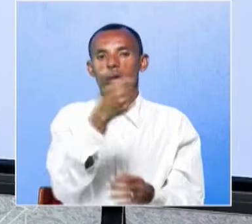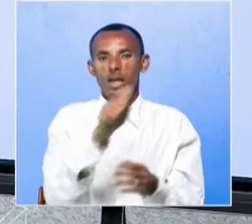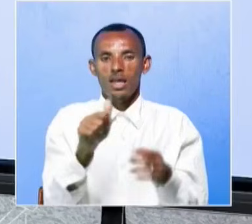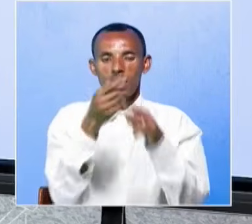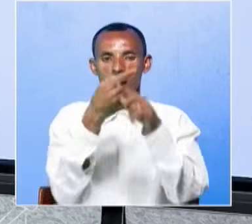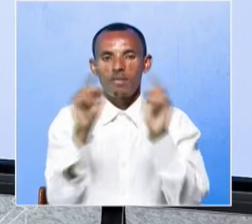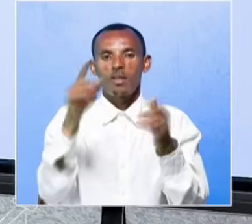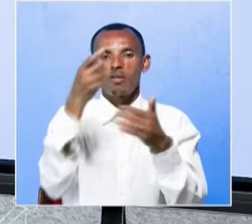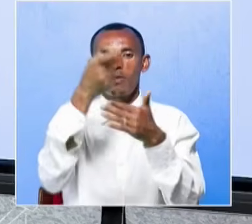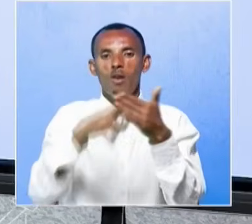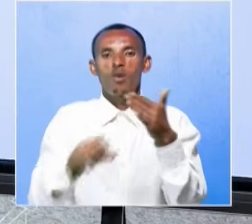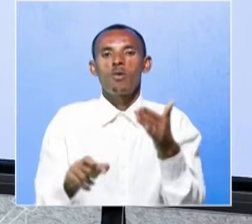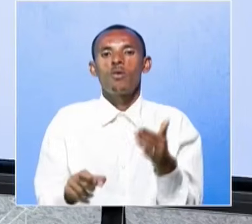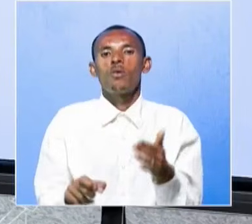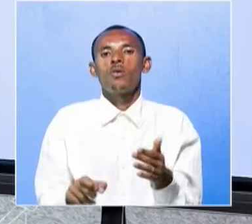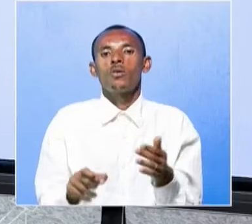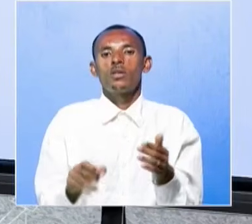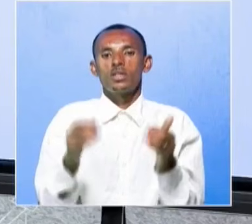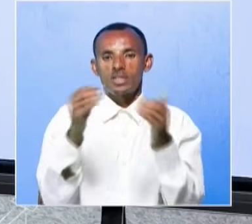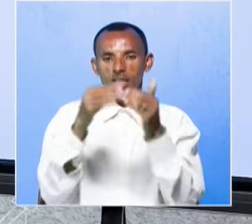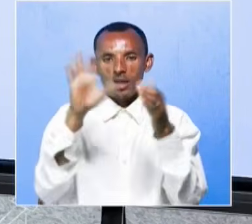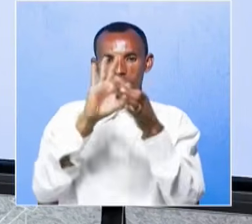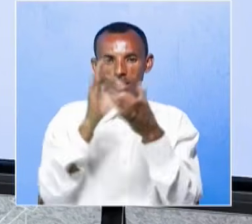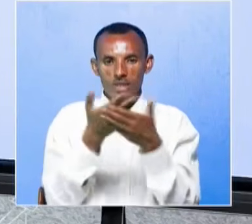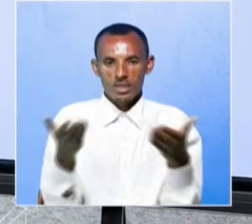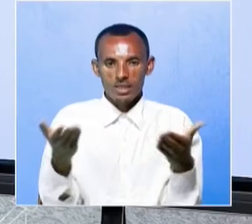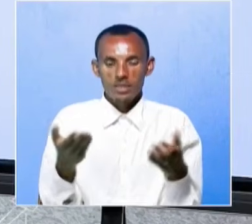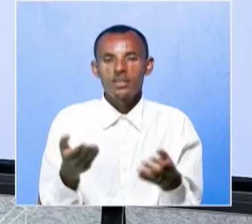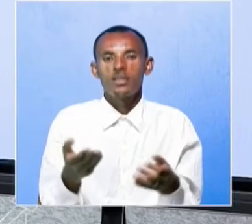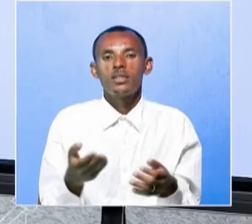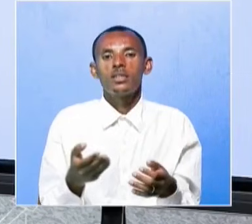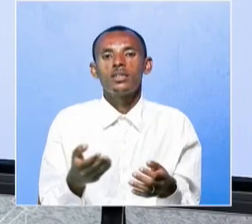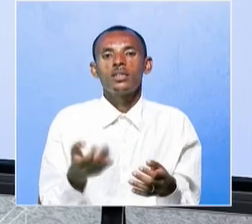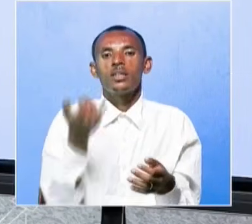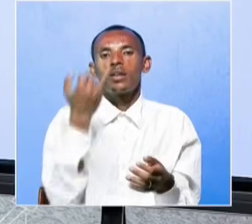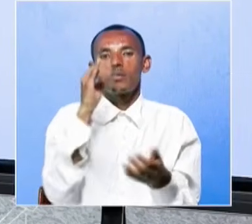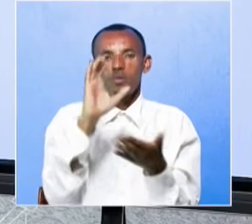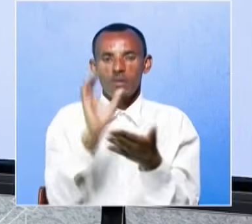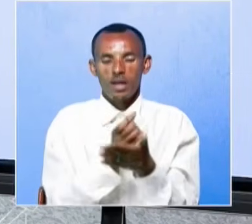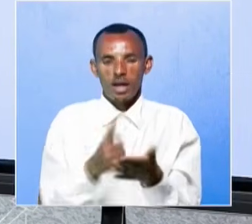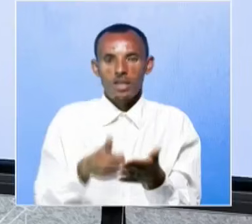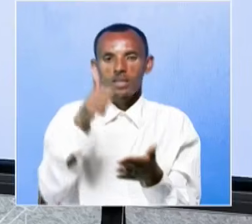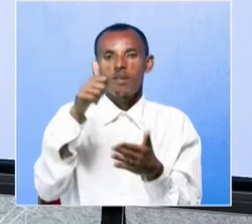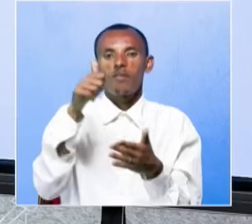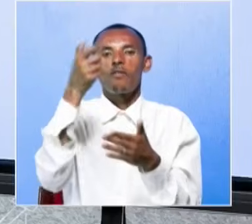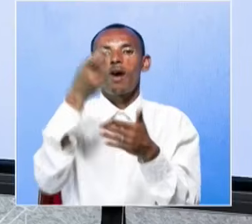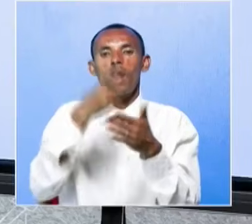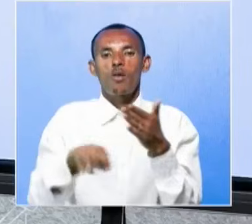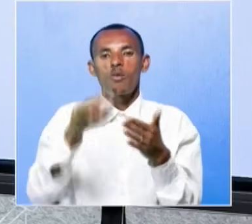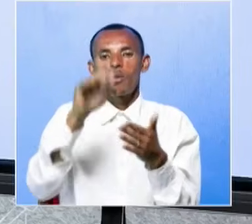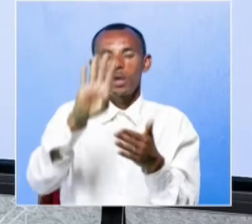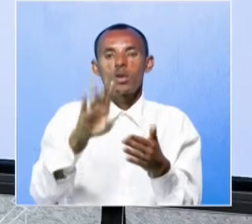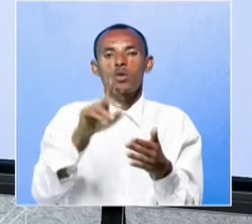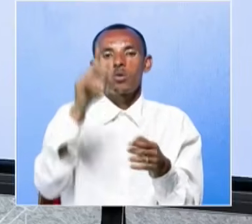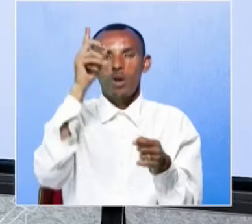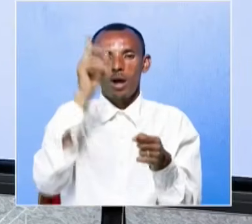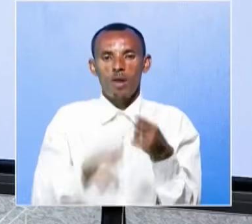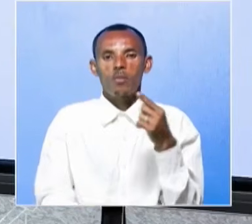b in this equation. Then, if you take any other value of b, you